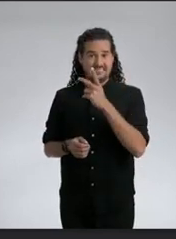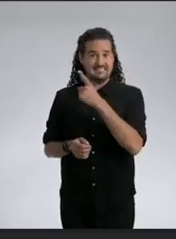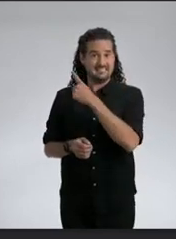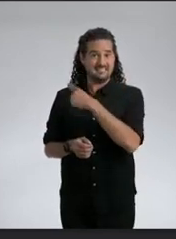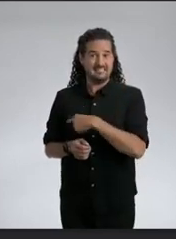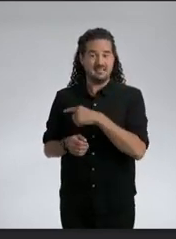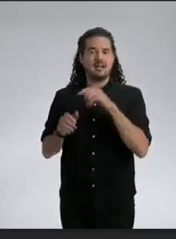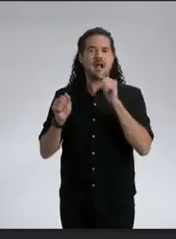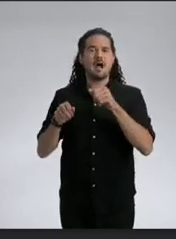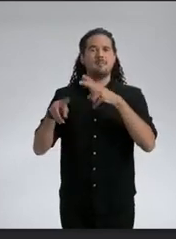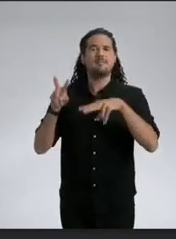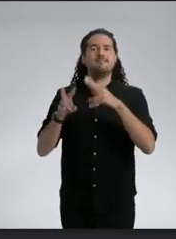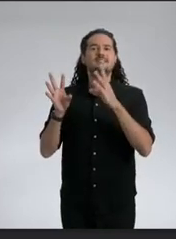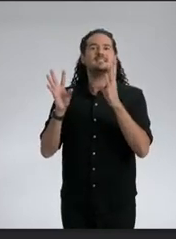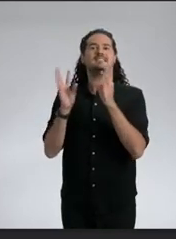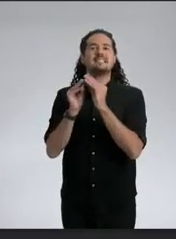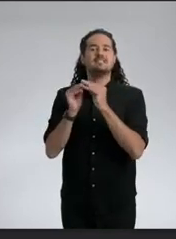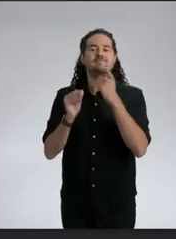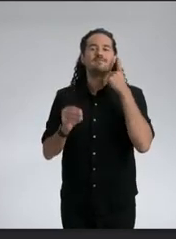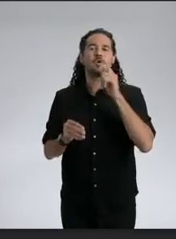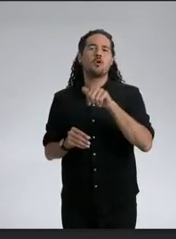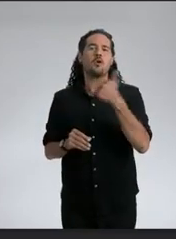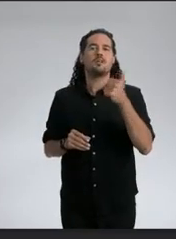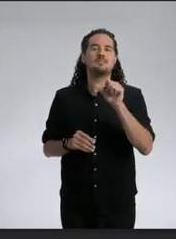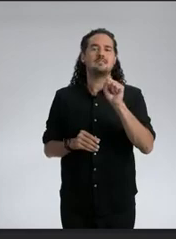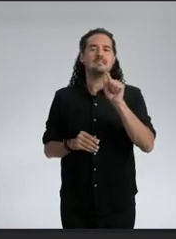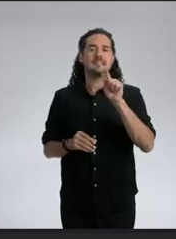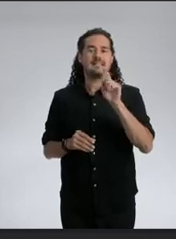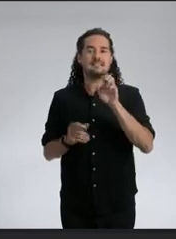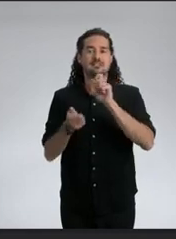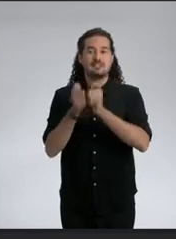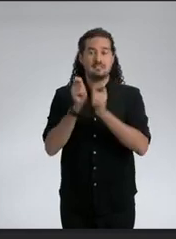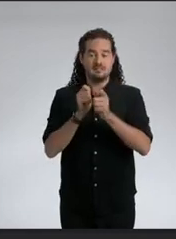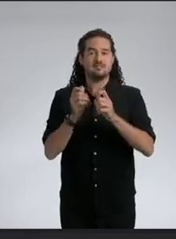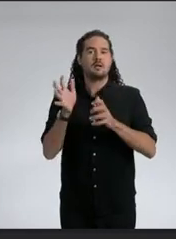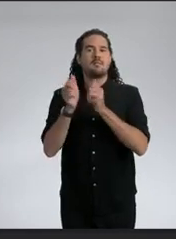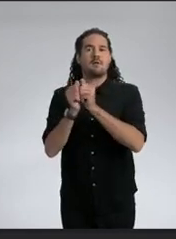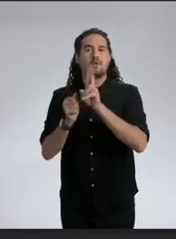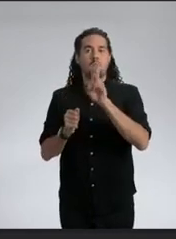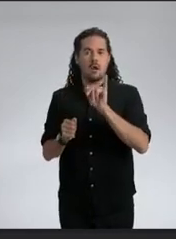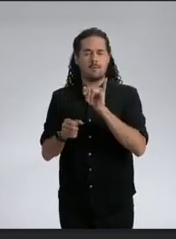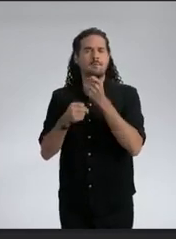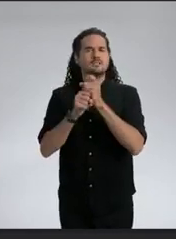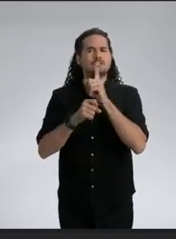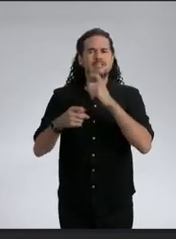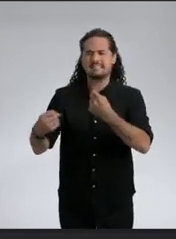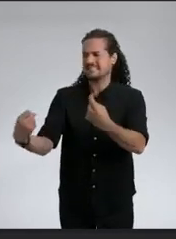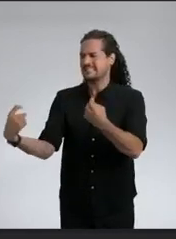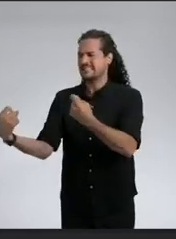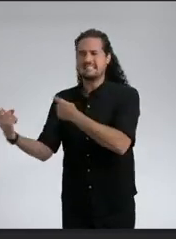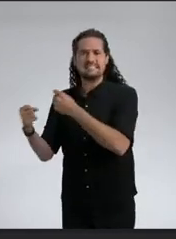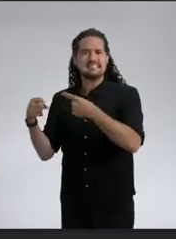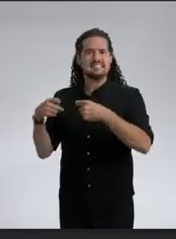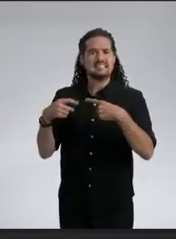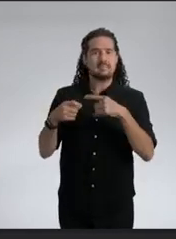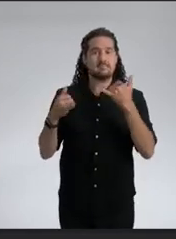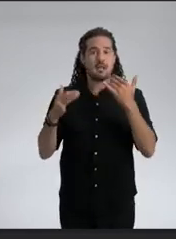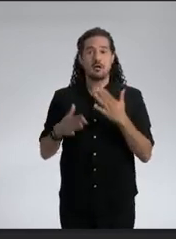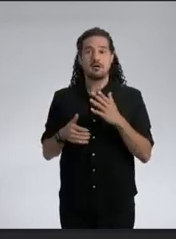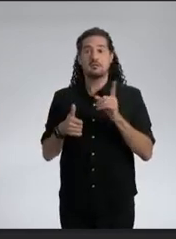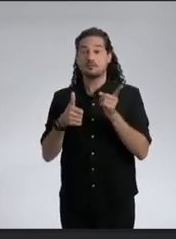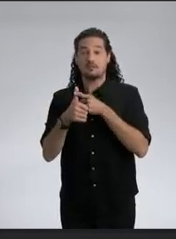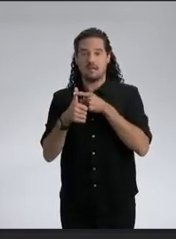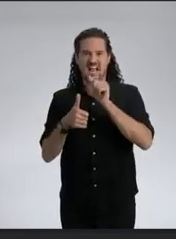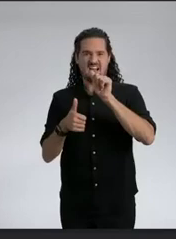update our UI accordingly. Finally, let's make sure we synchronize our players. Step 1, grab your AV player and